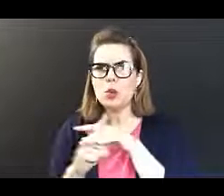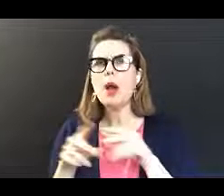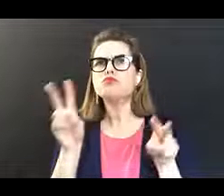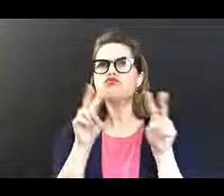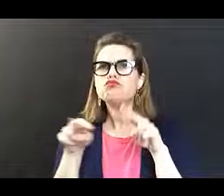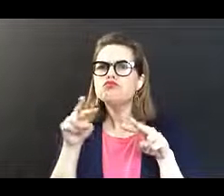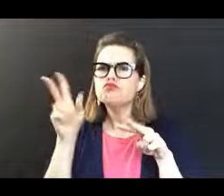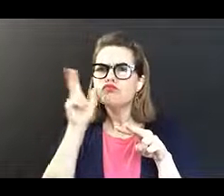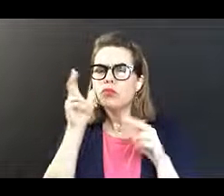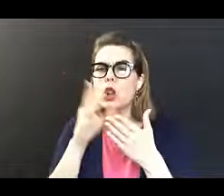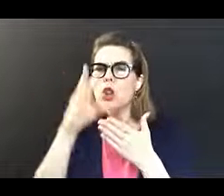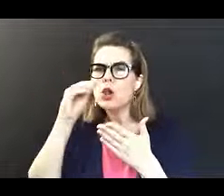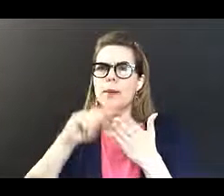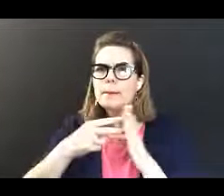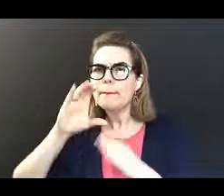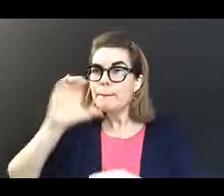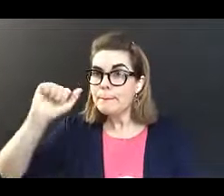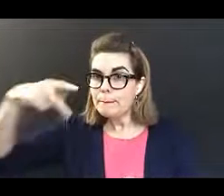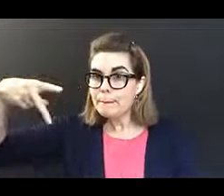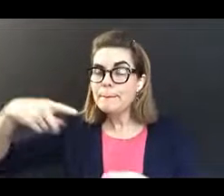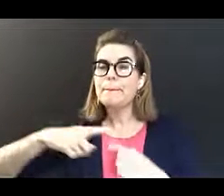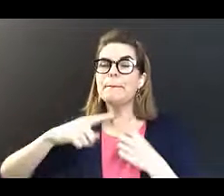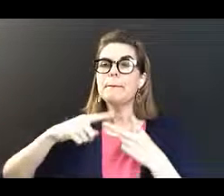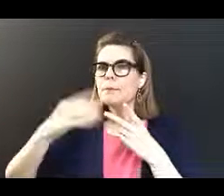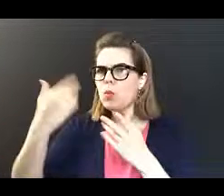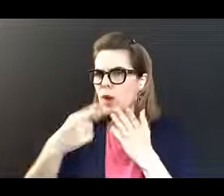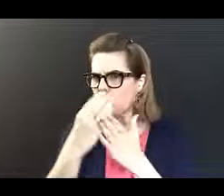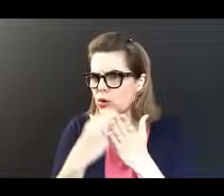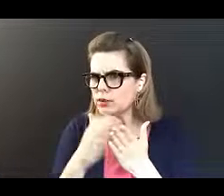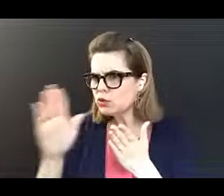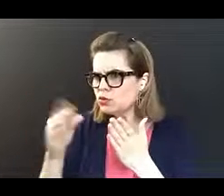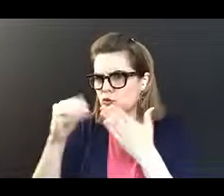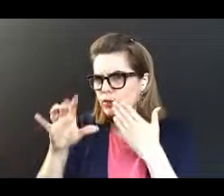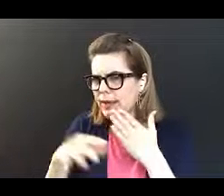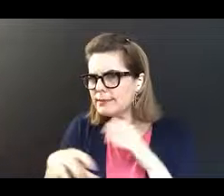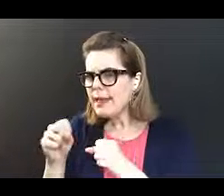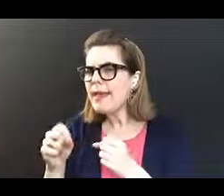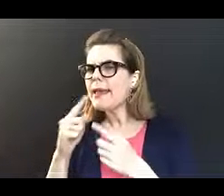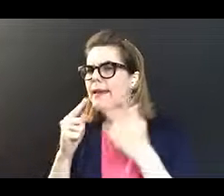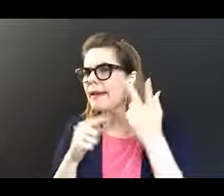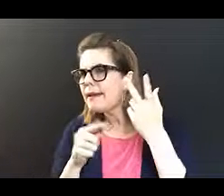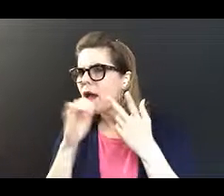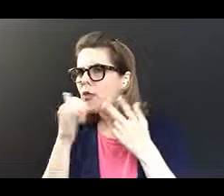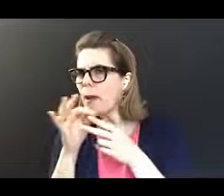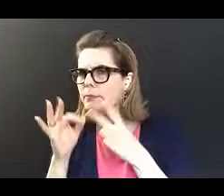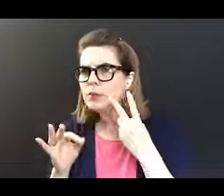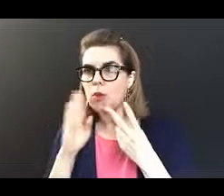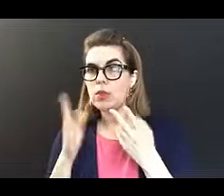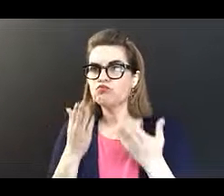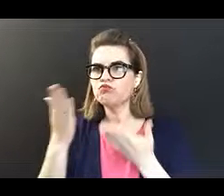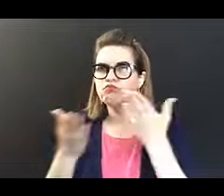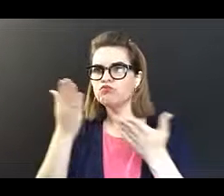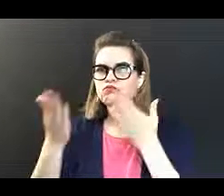may be available, and different opportunities through the CCAP program offered through the high